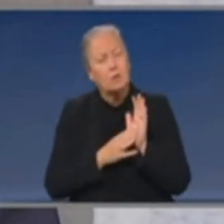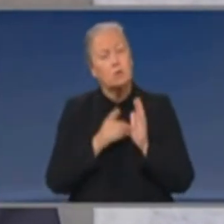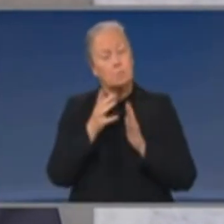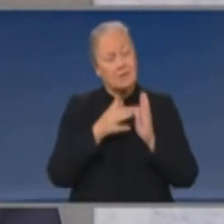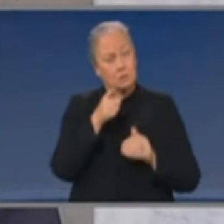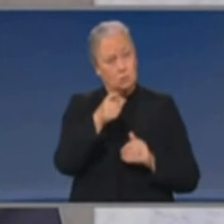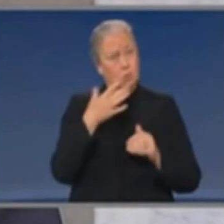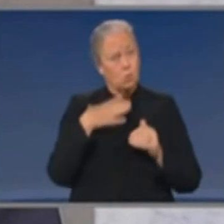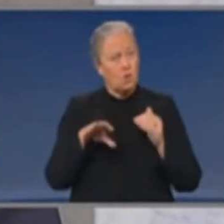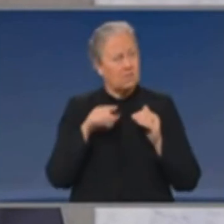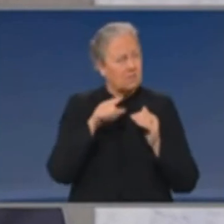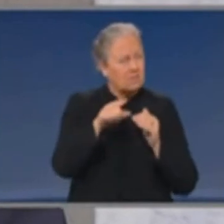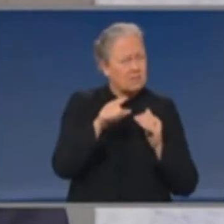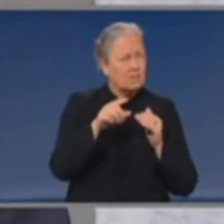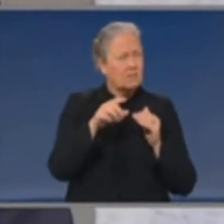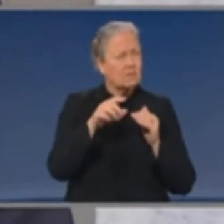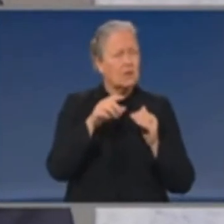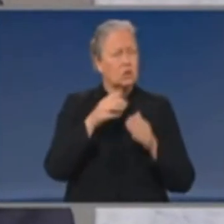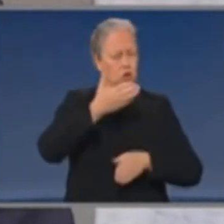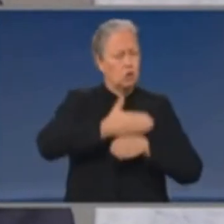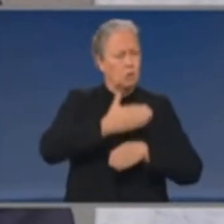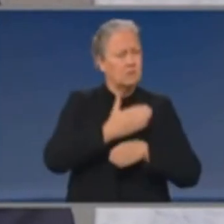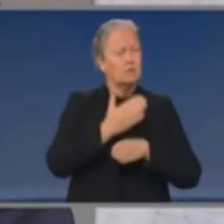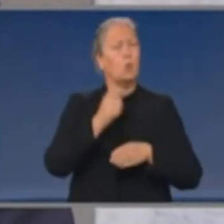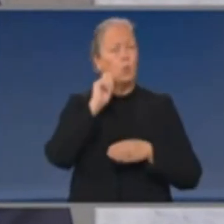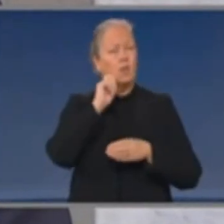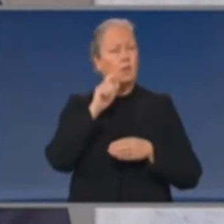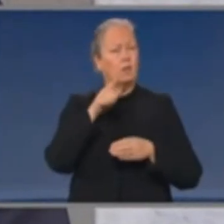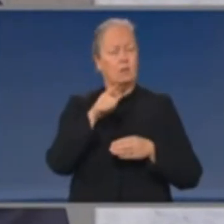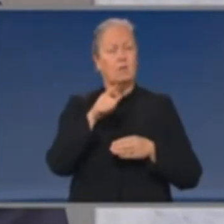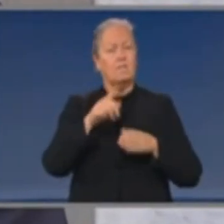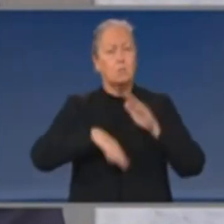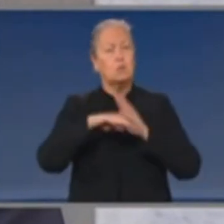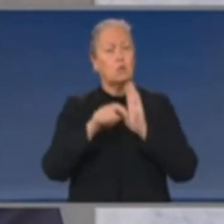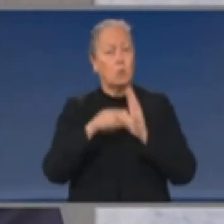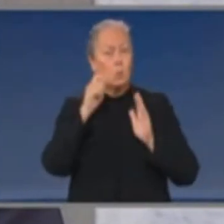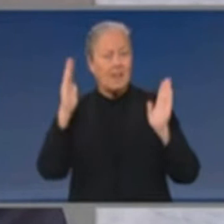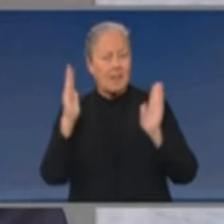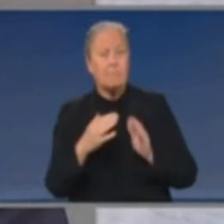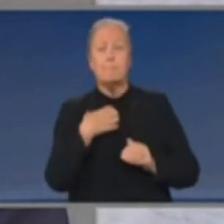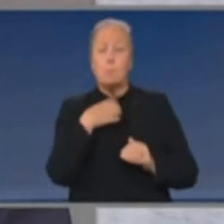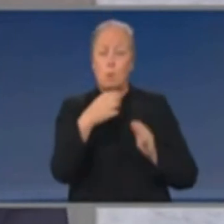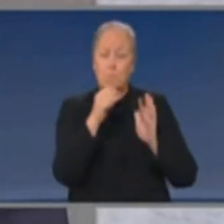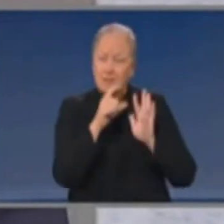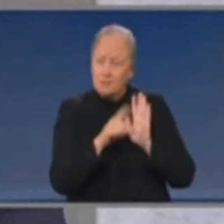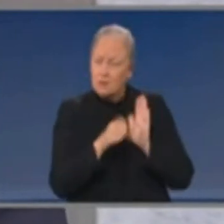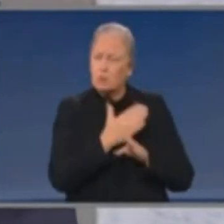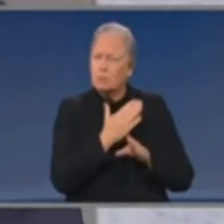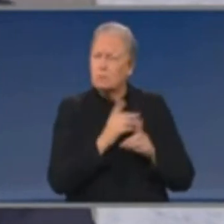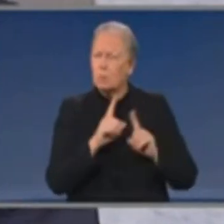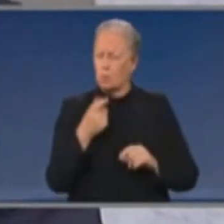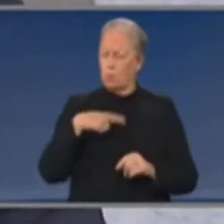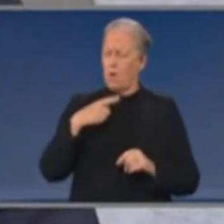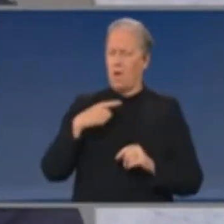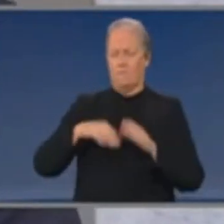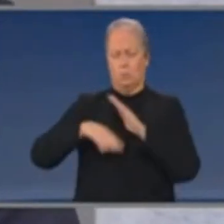to go down in June. That doesn't quite sound right when June was meant to be the month where restrictions were easing, people were rehiring. Why would full-time